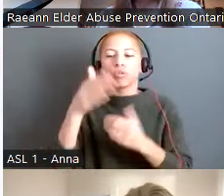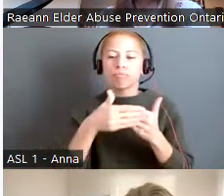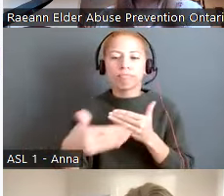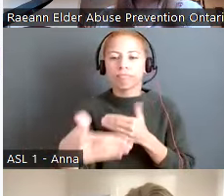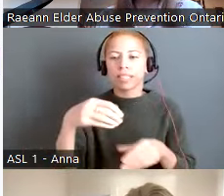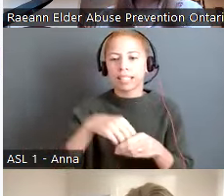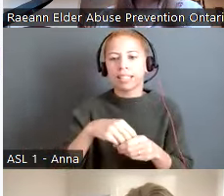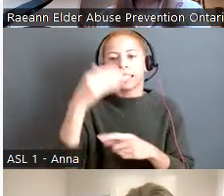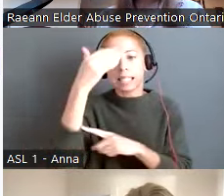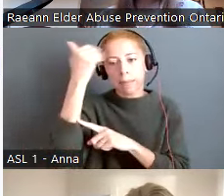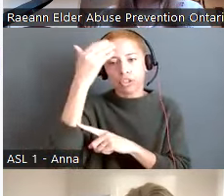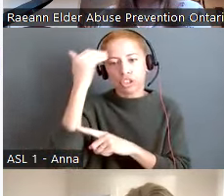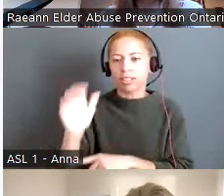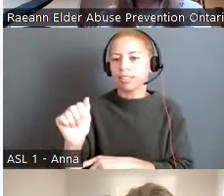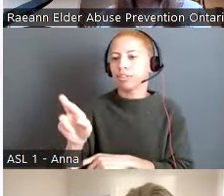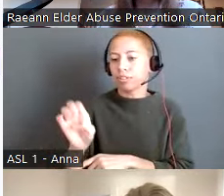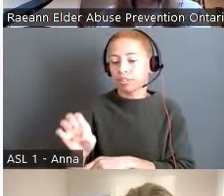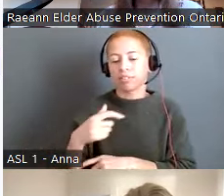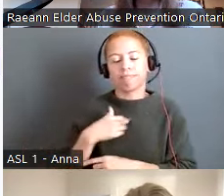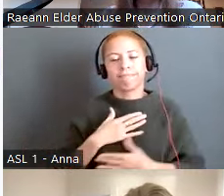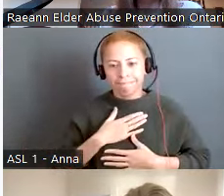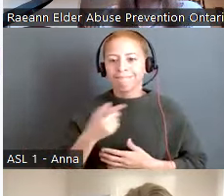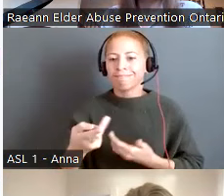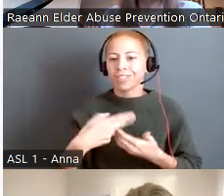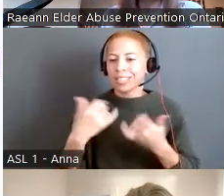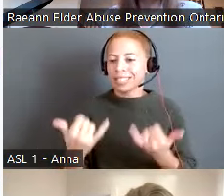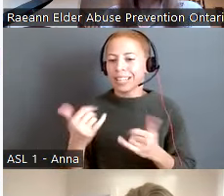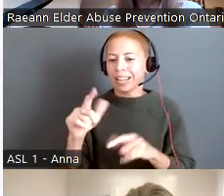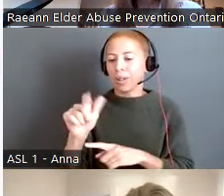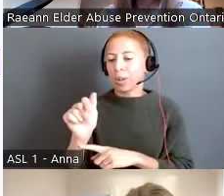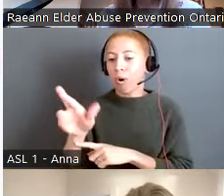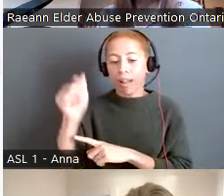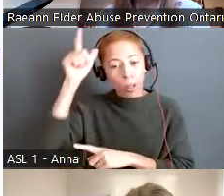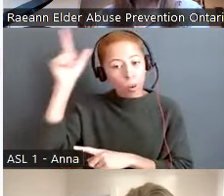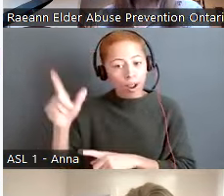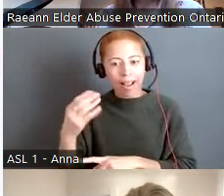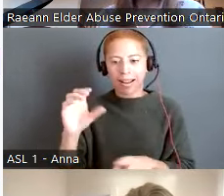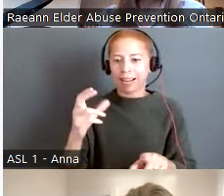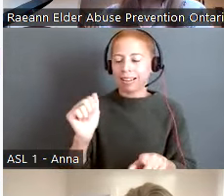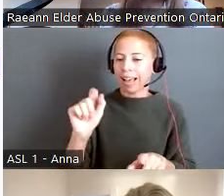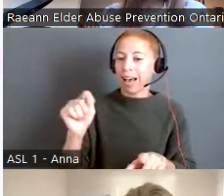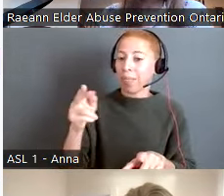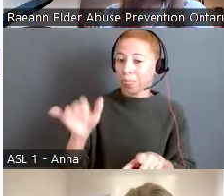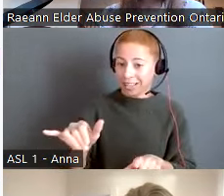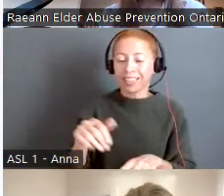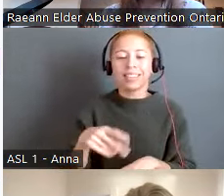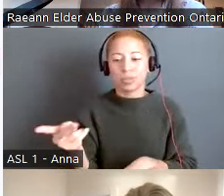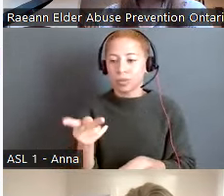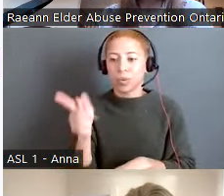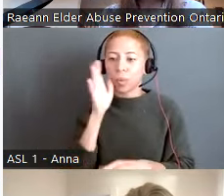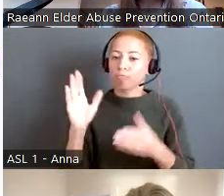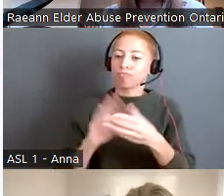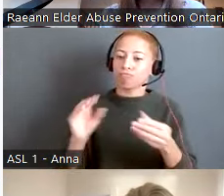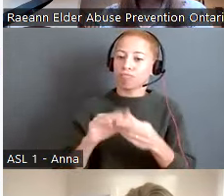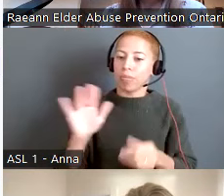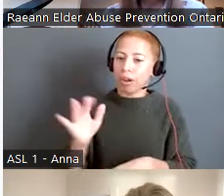so pleased today to be joined by my colleagues, Laura Tamblin-Watts and Kathy Barrick. They're going to share their expertise in this area